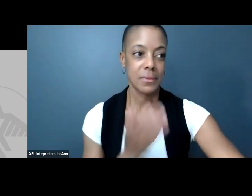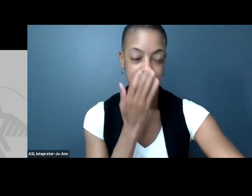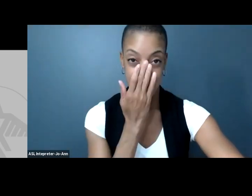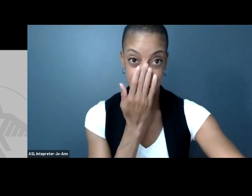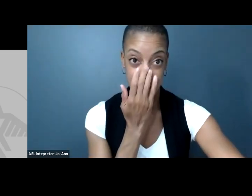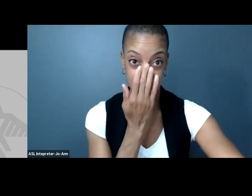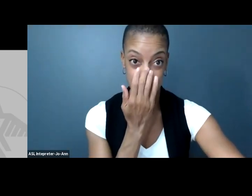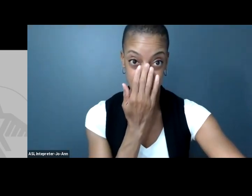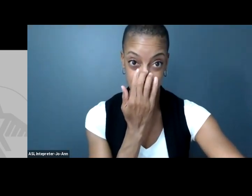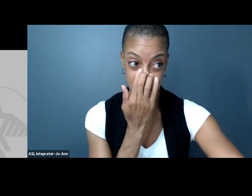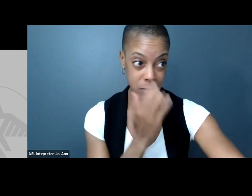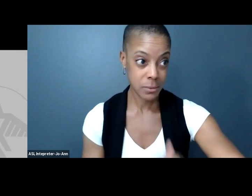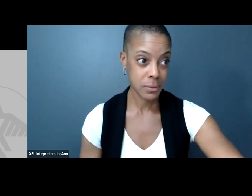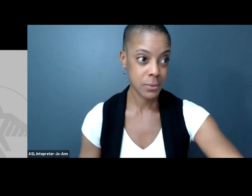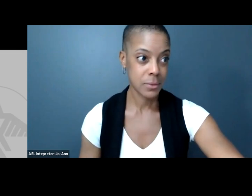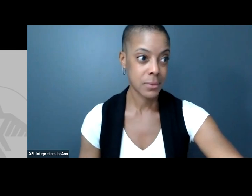There we go.